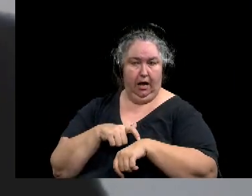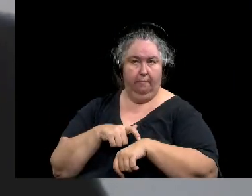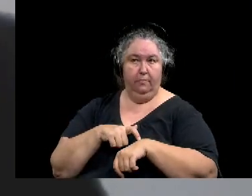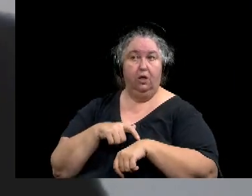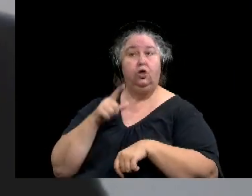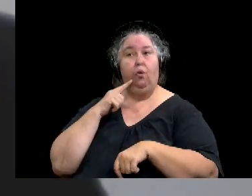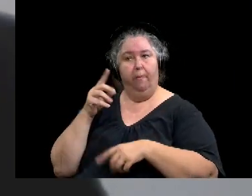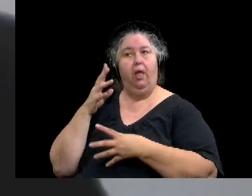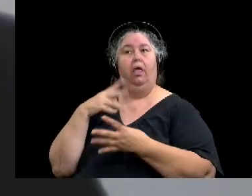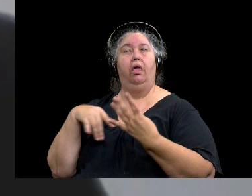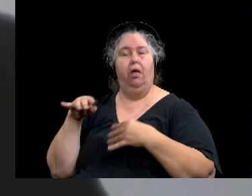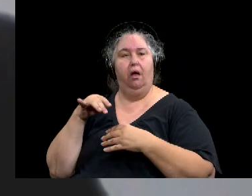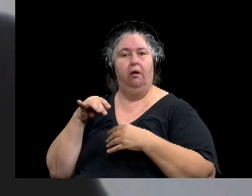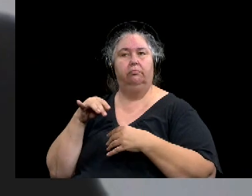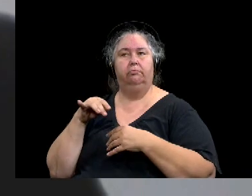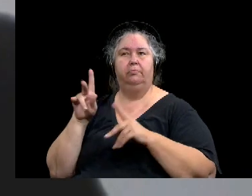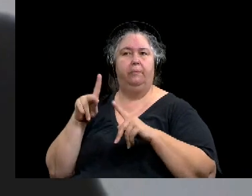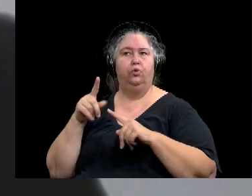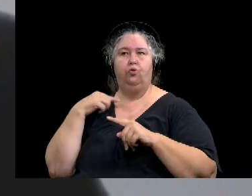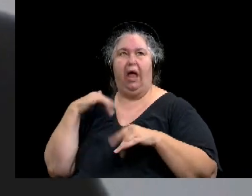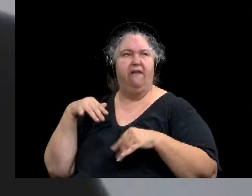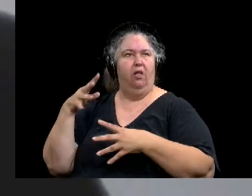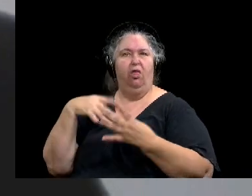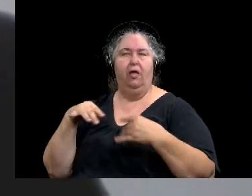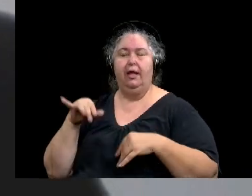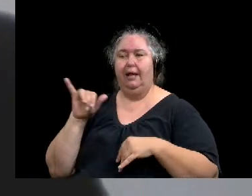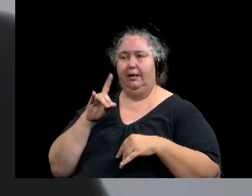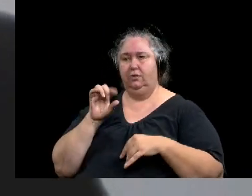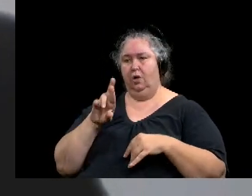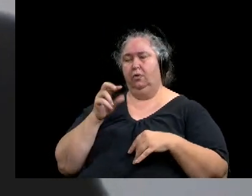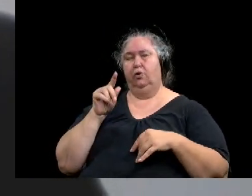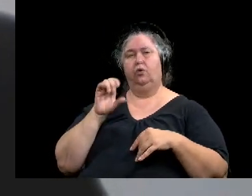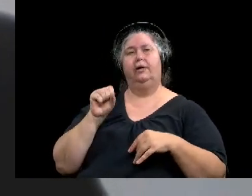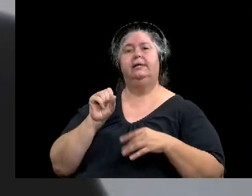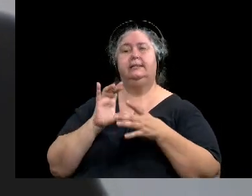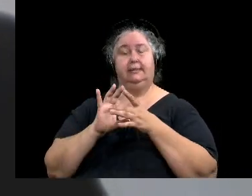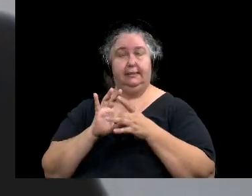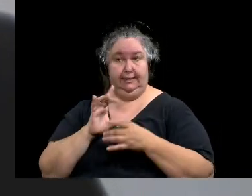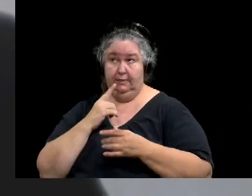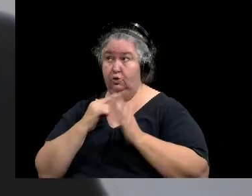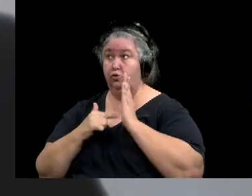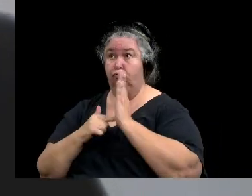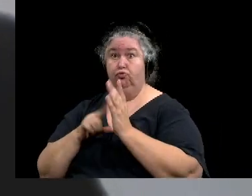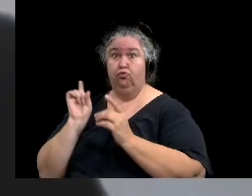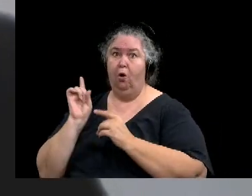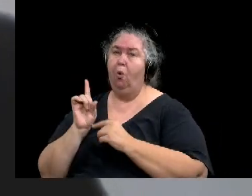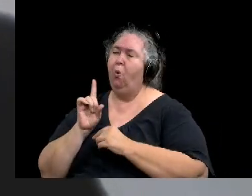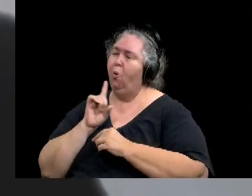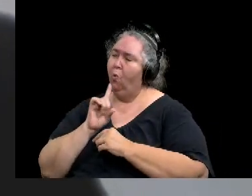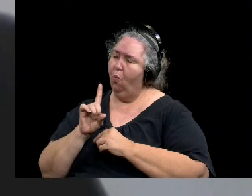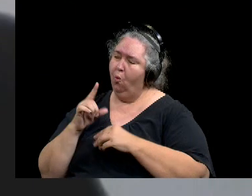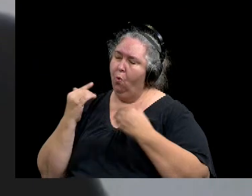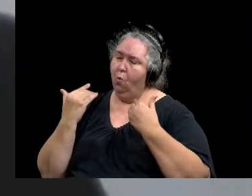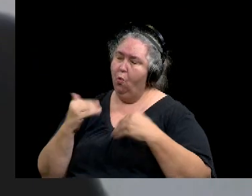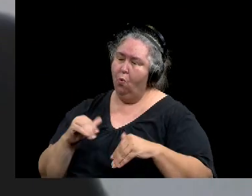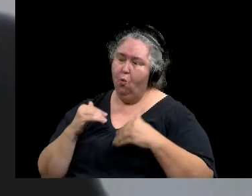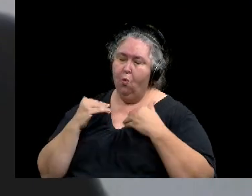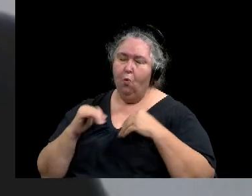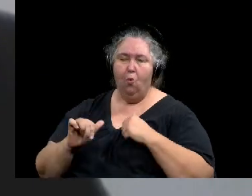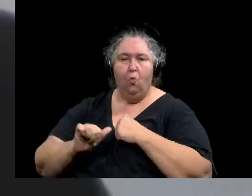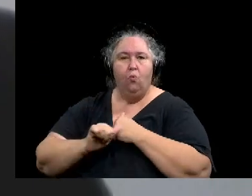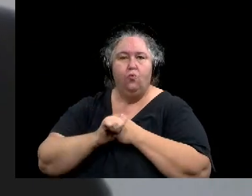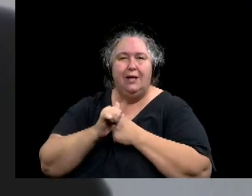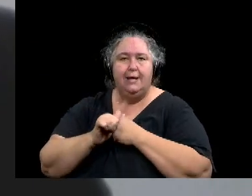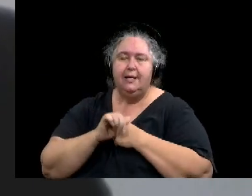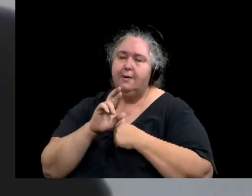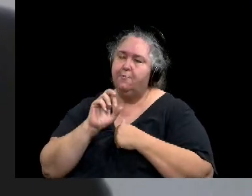around. And as Dr. Griggs clearly demonstrated, there is significant risk as you're around people who are not part of your core family.